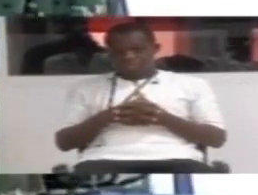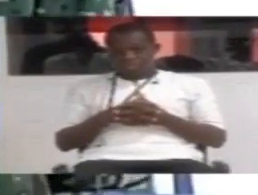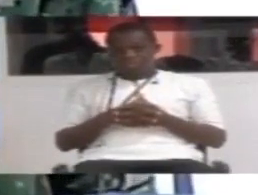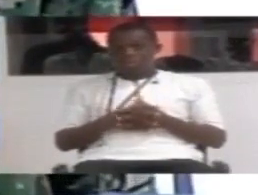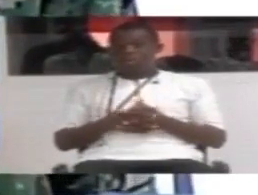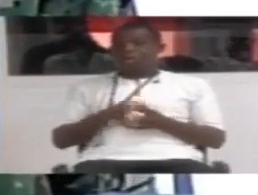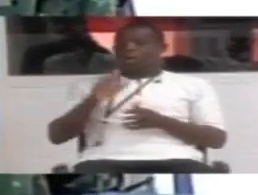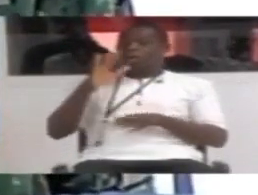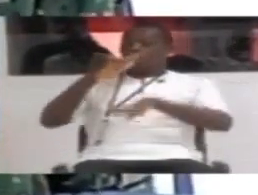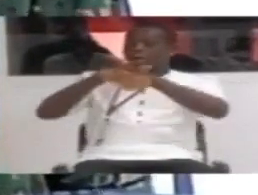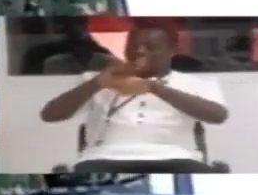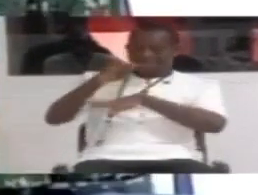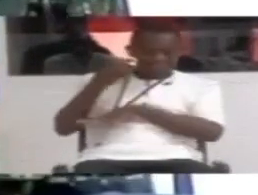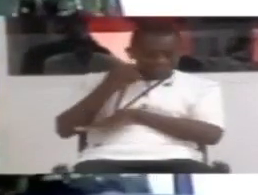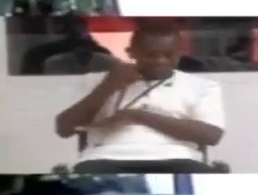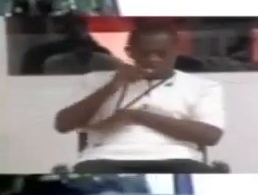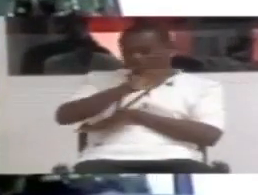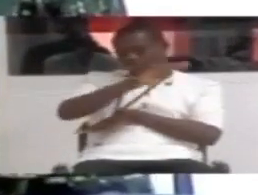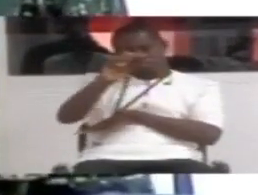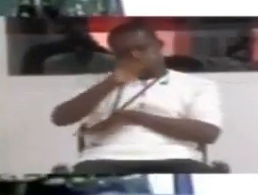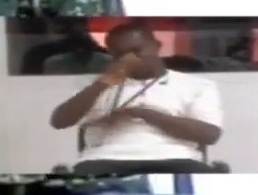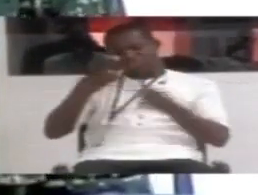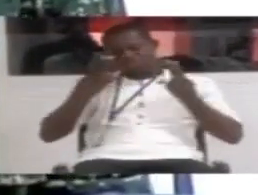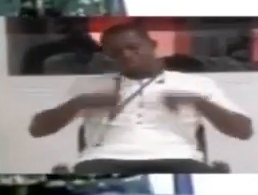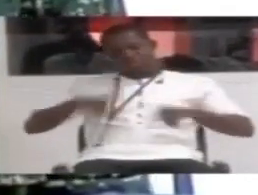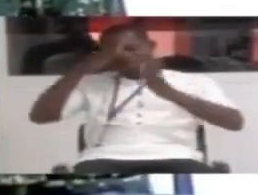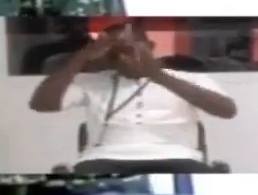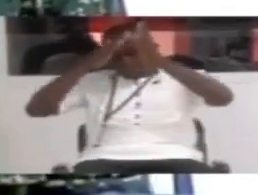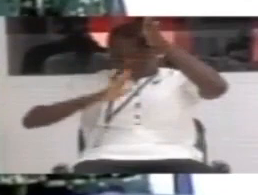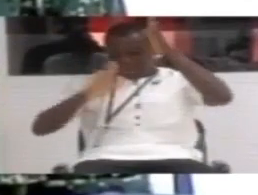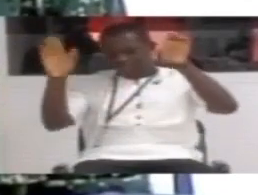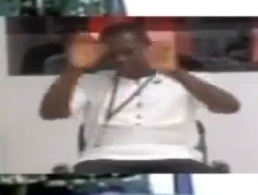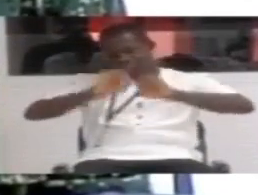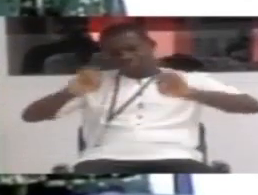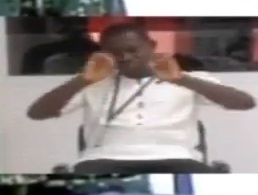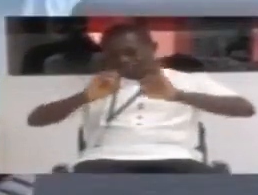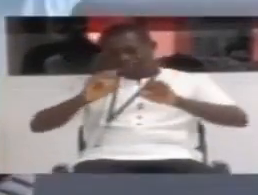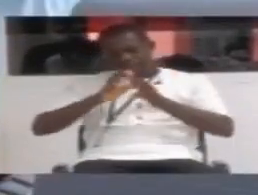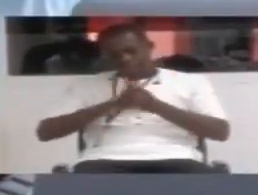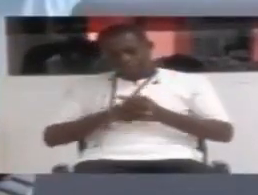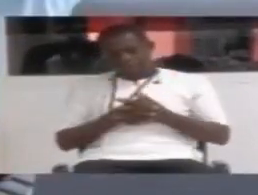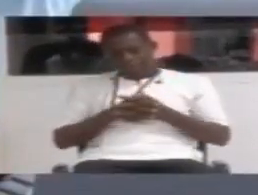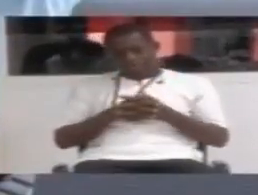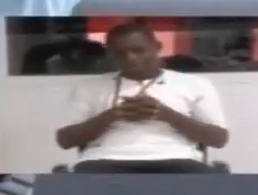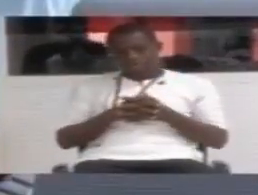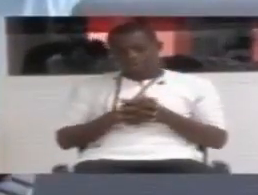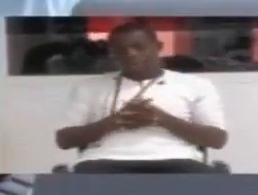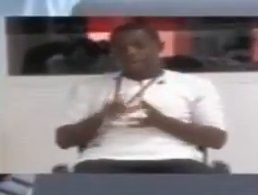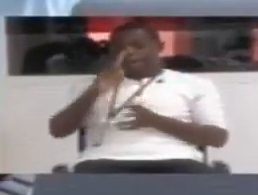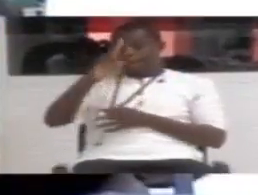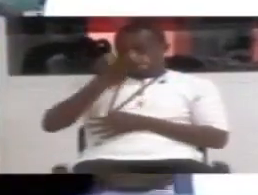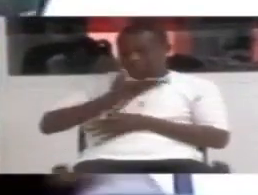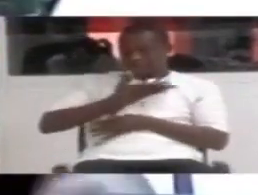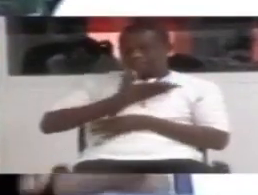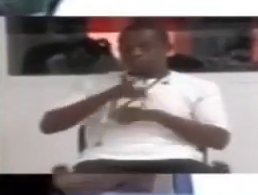Kerok dedet solo ñu won uniforme army. On that night, we did not dressed in military uniforms. Way ñu ngi amé won